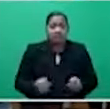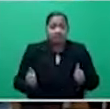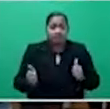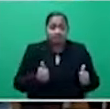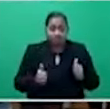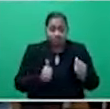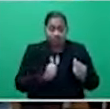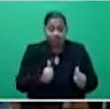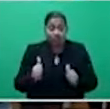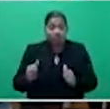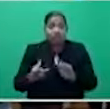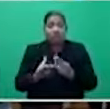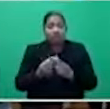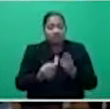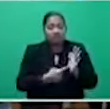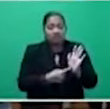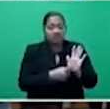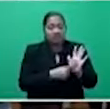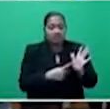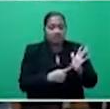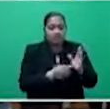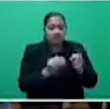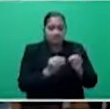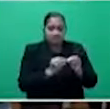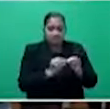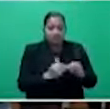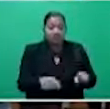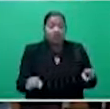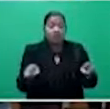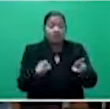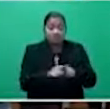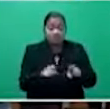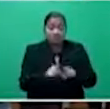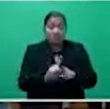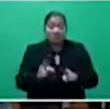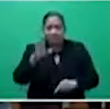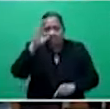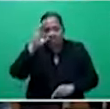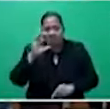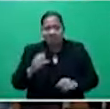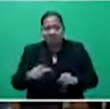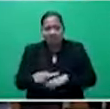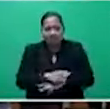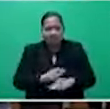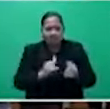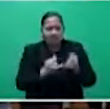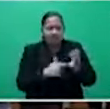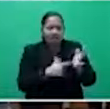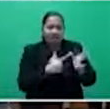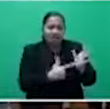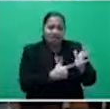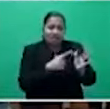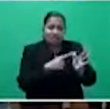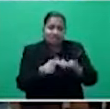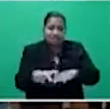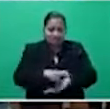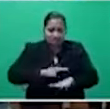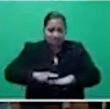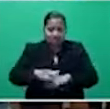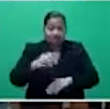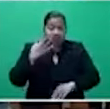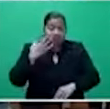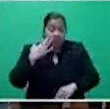TLTB. The same thing, sir, applied to state land. The state land also, sir, when you acquired